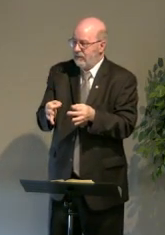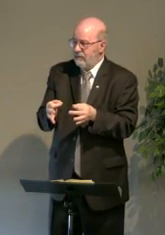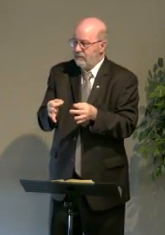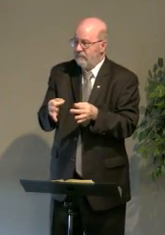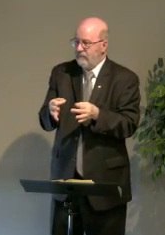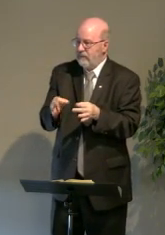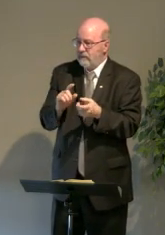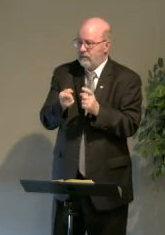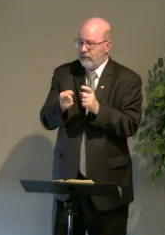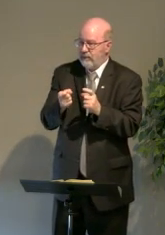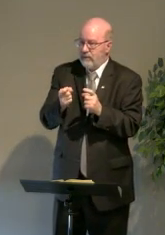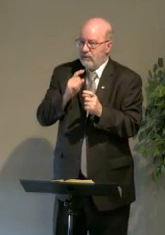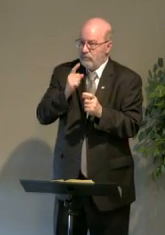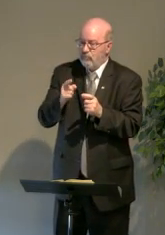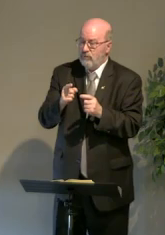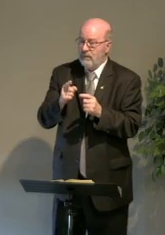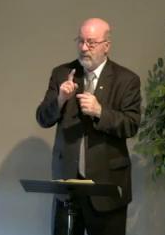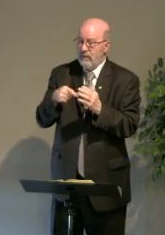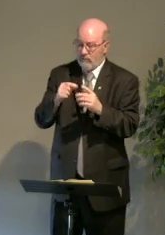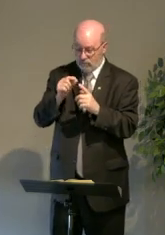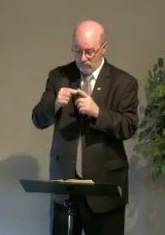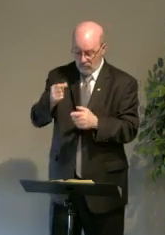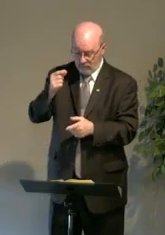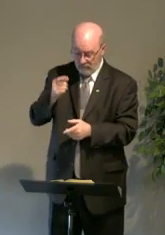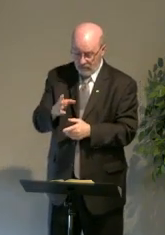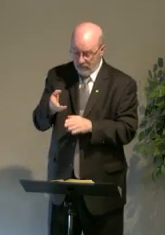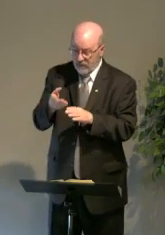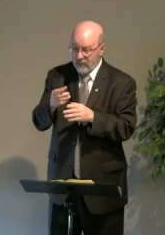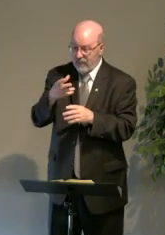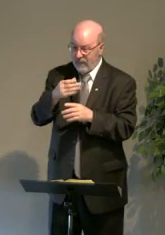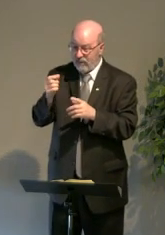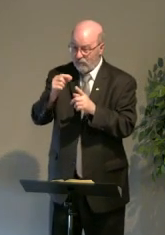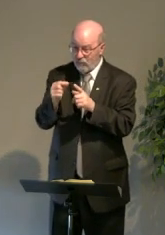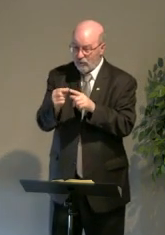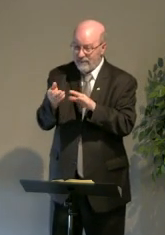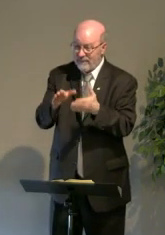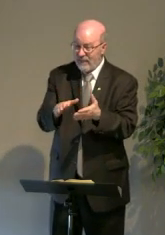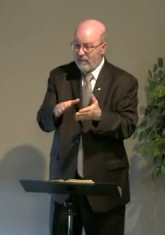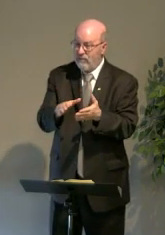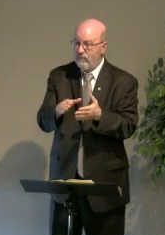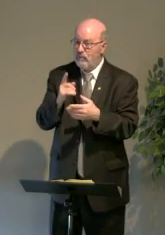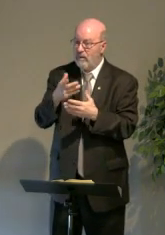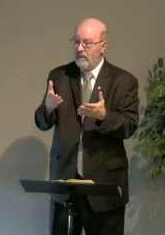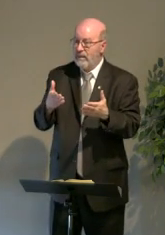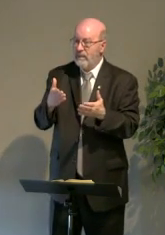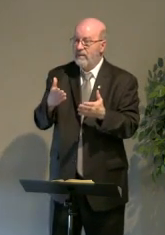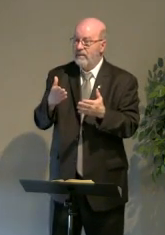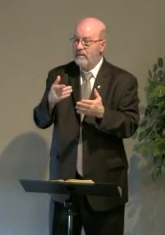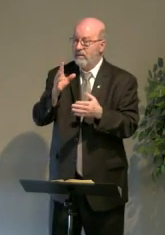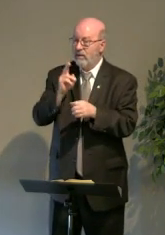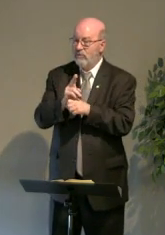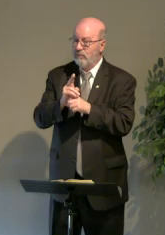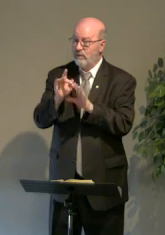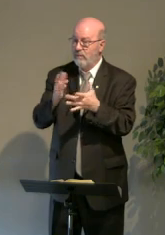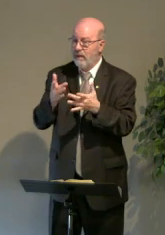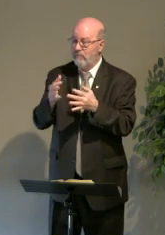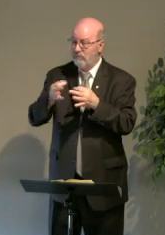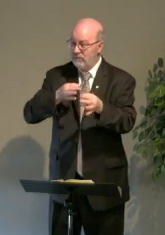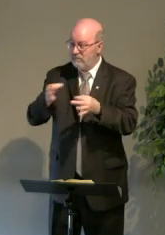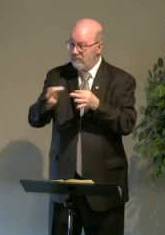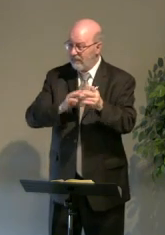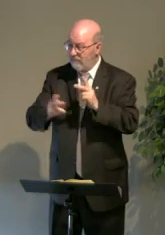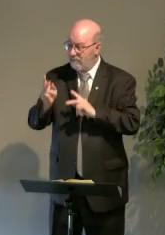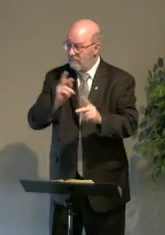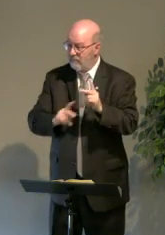and change. And that's surely true of the word death. One of the comments that the Lord uses in Scripture to describe